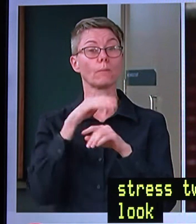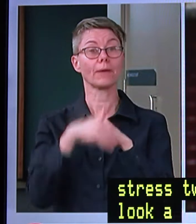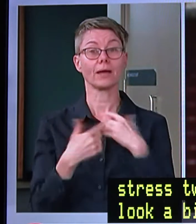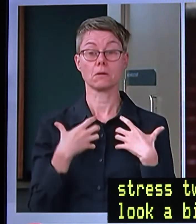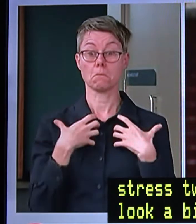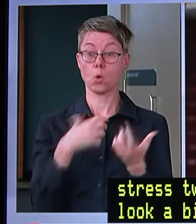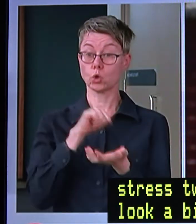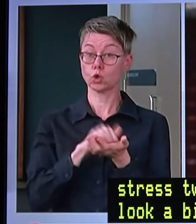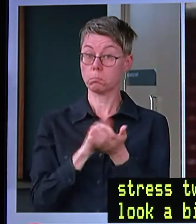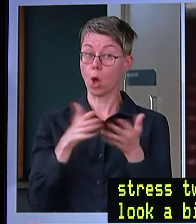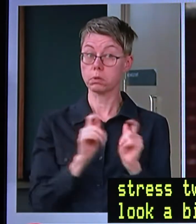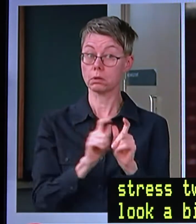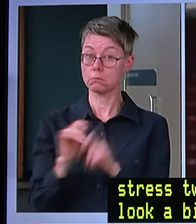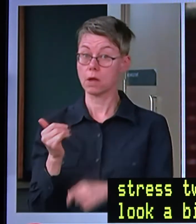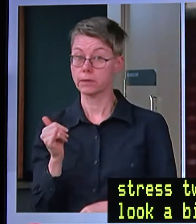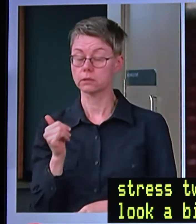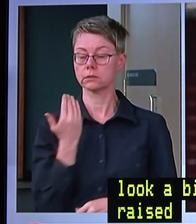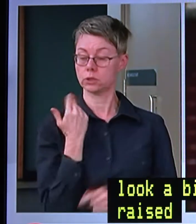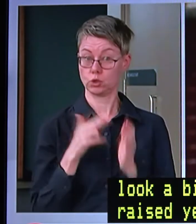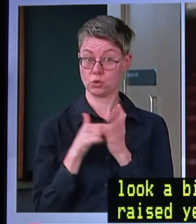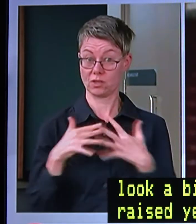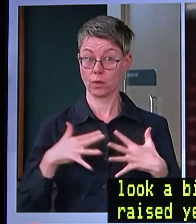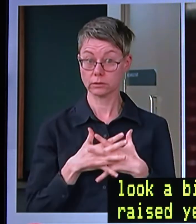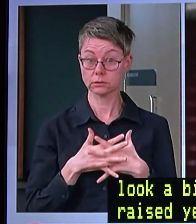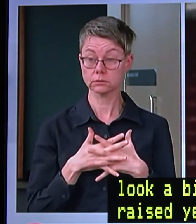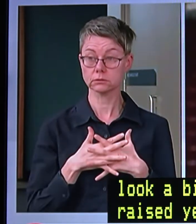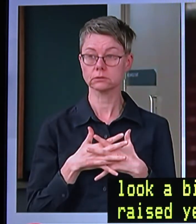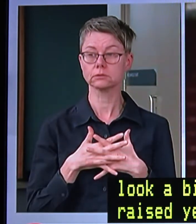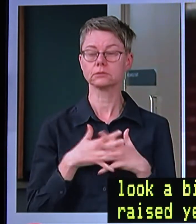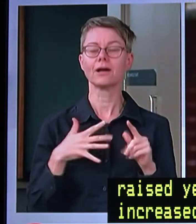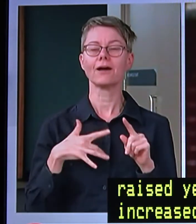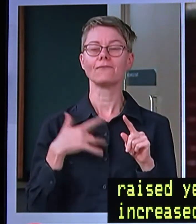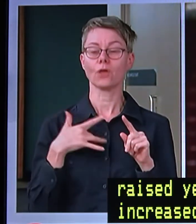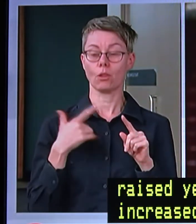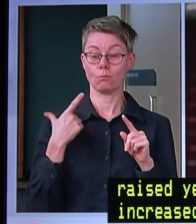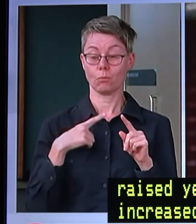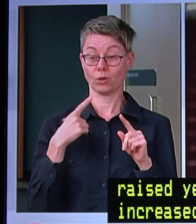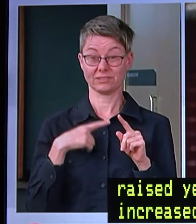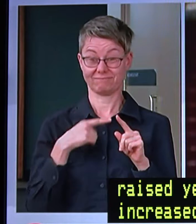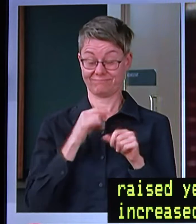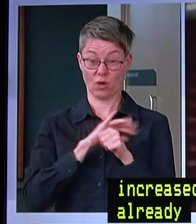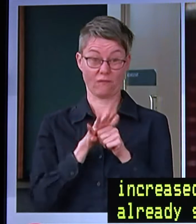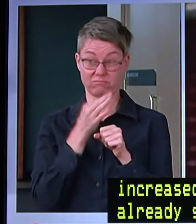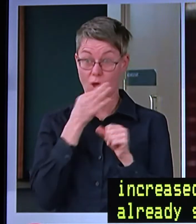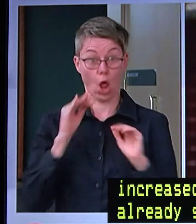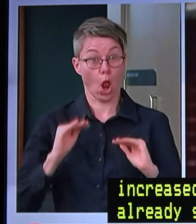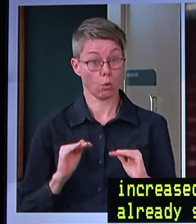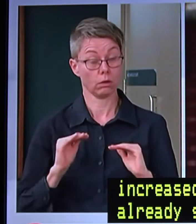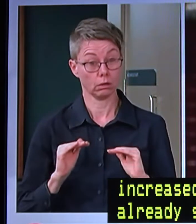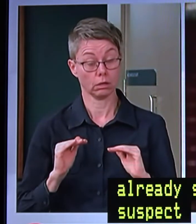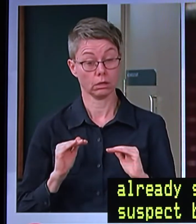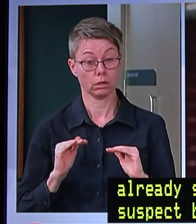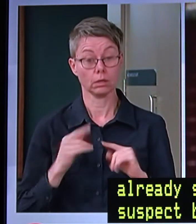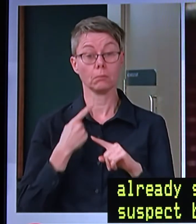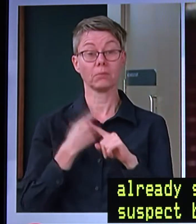the prospect of increased retail activity. We've already seen in New South Wales. I suspect because of the low number of cases and